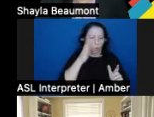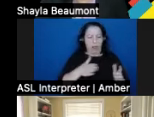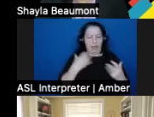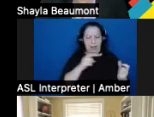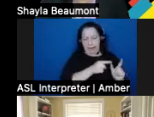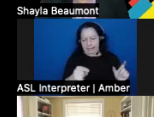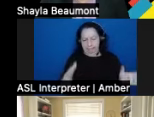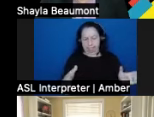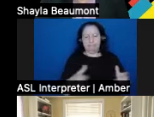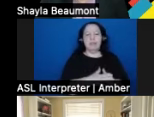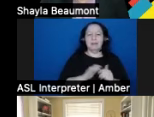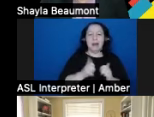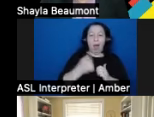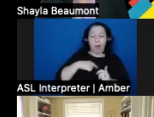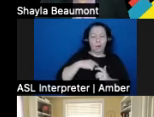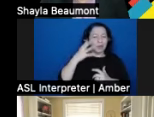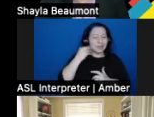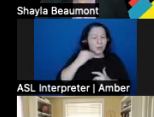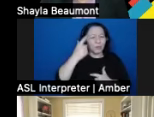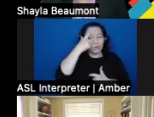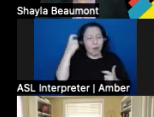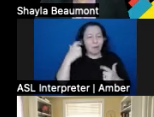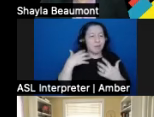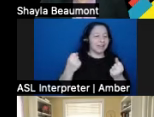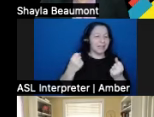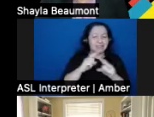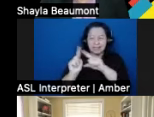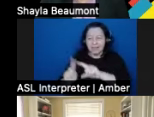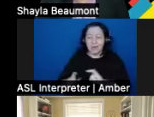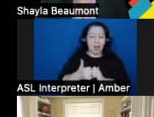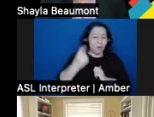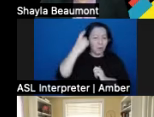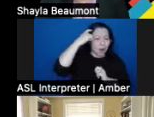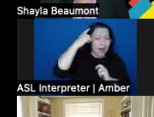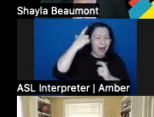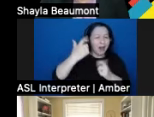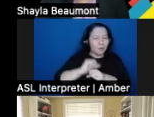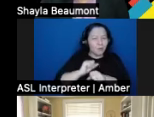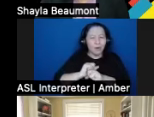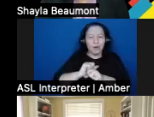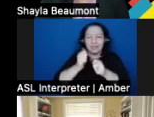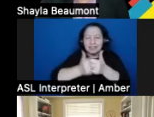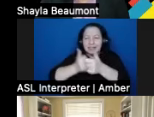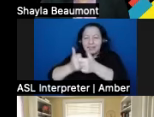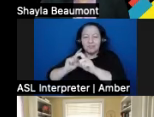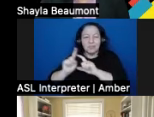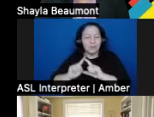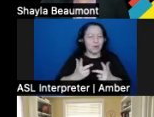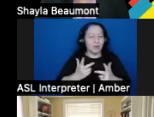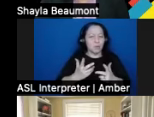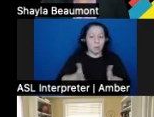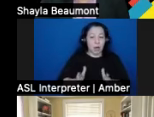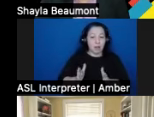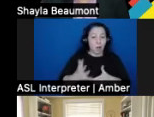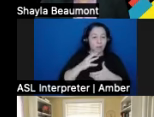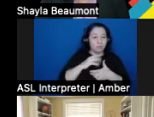so how each of our brains processes things, and what we are allowing in, our